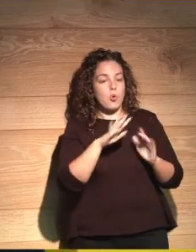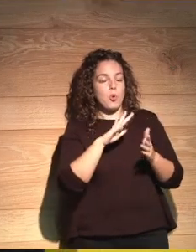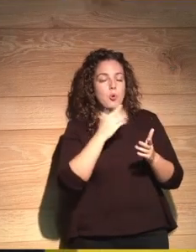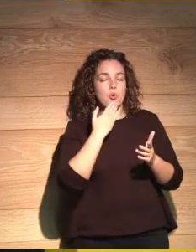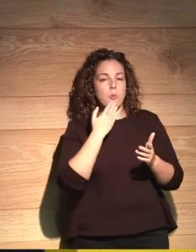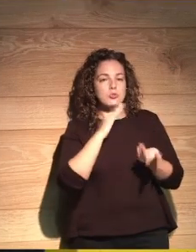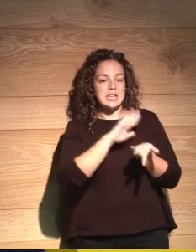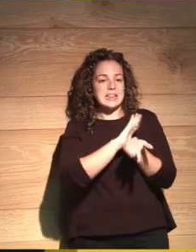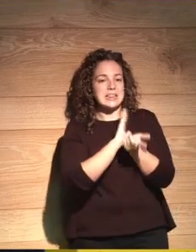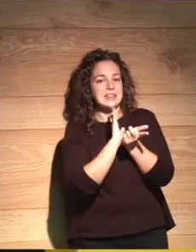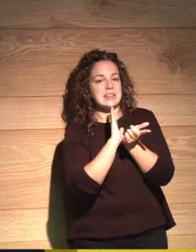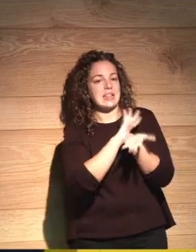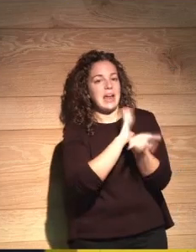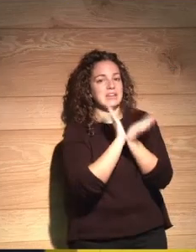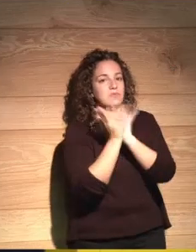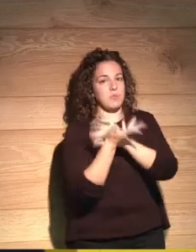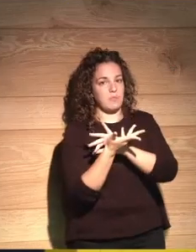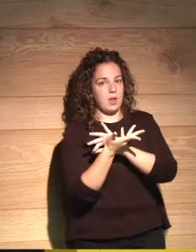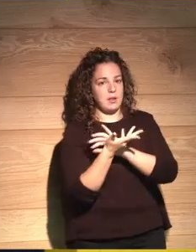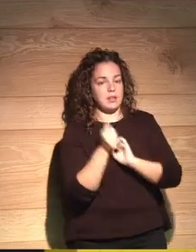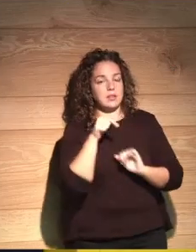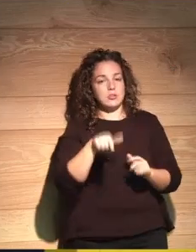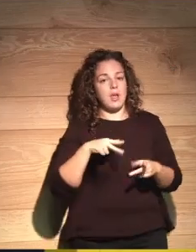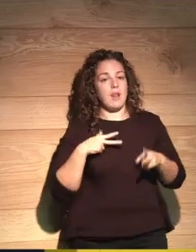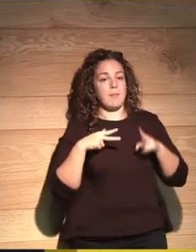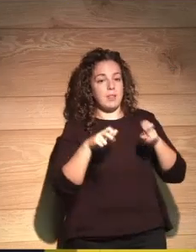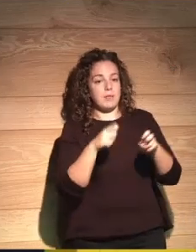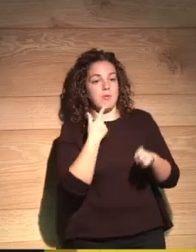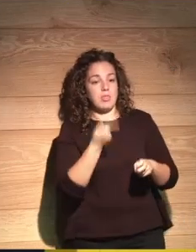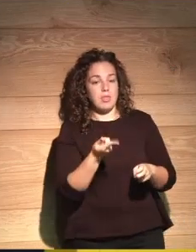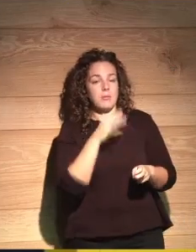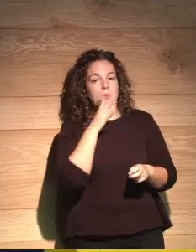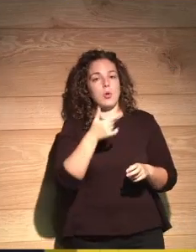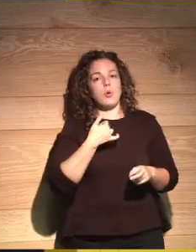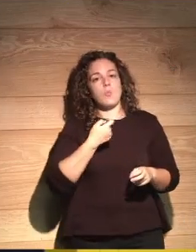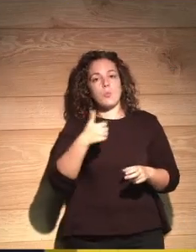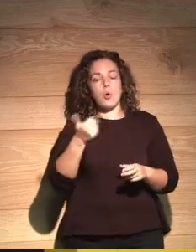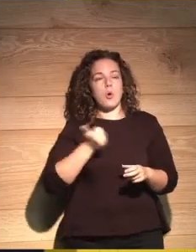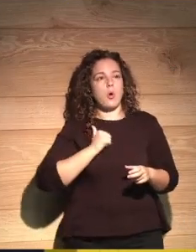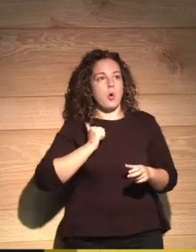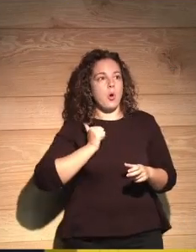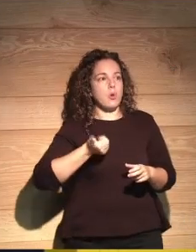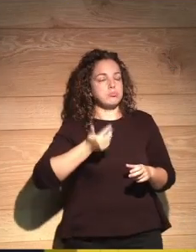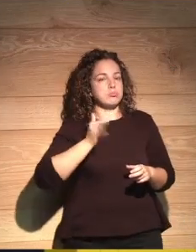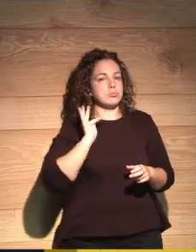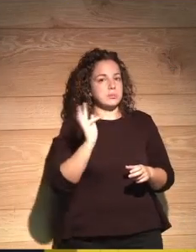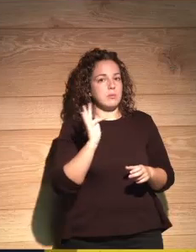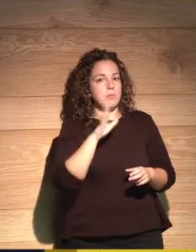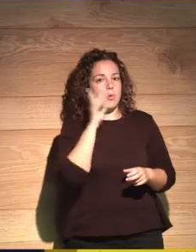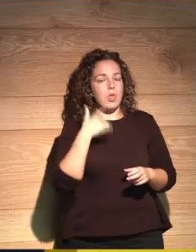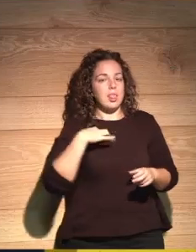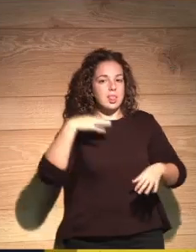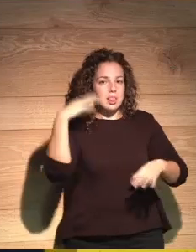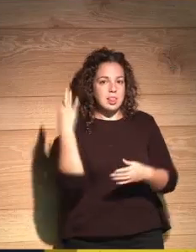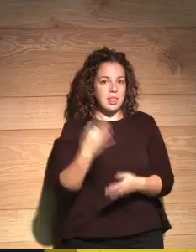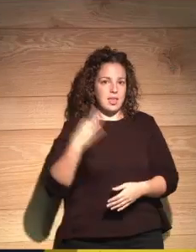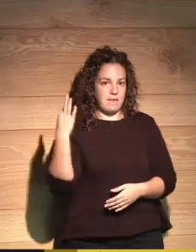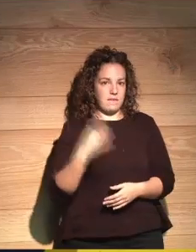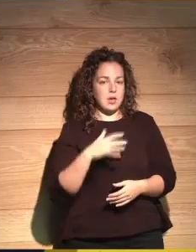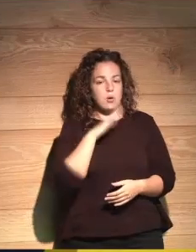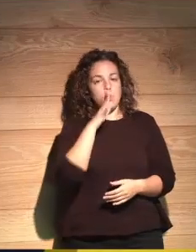like transforming something, and in it you have this the kind of optimism as